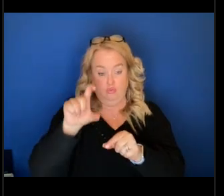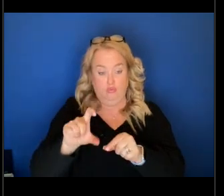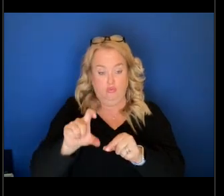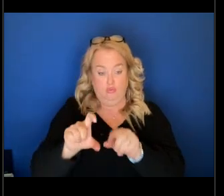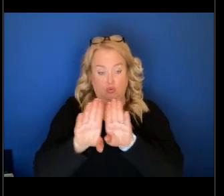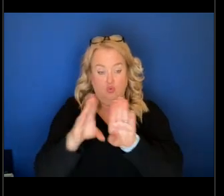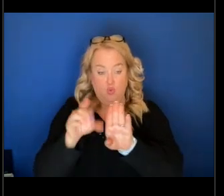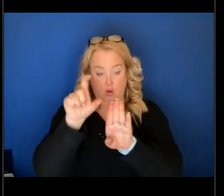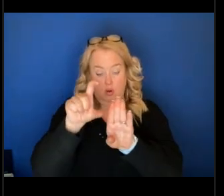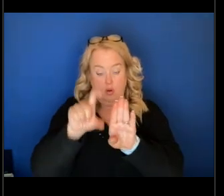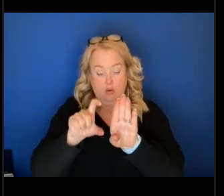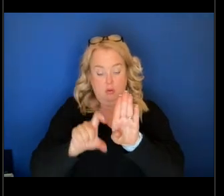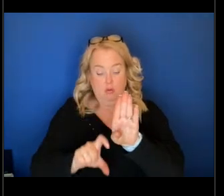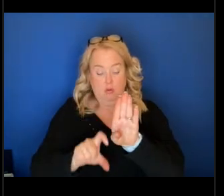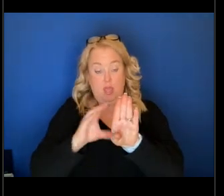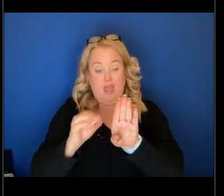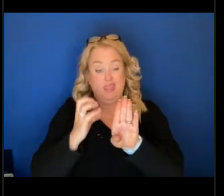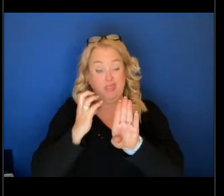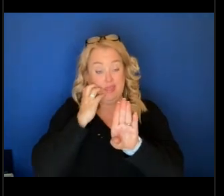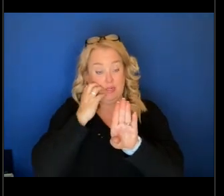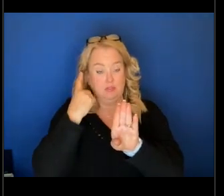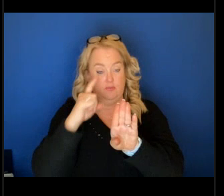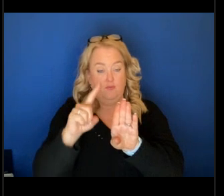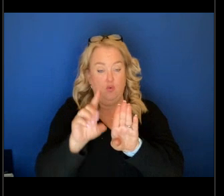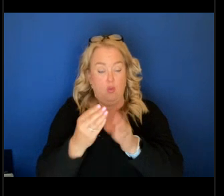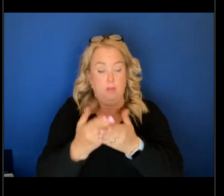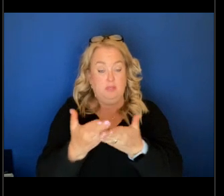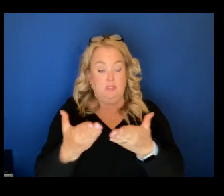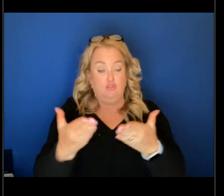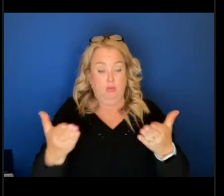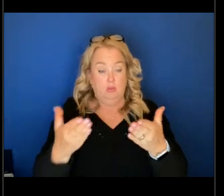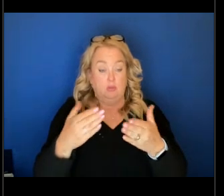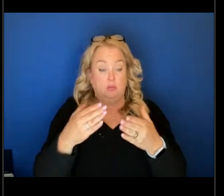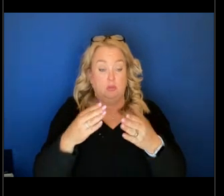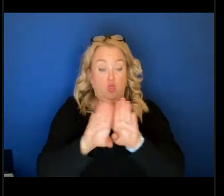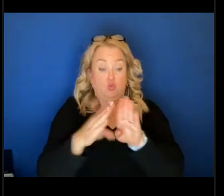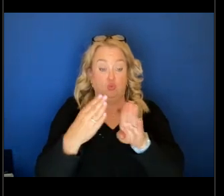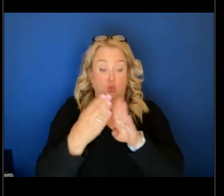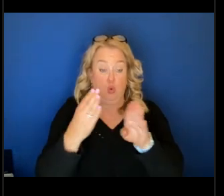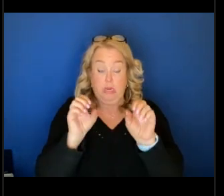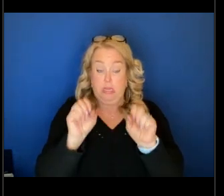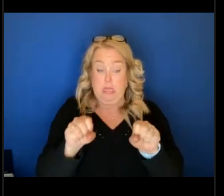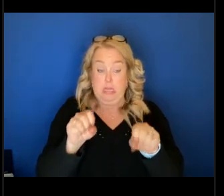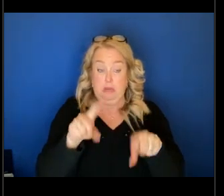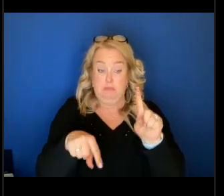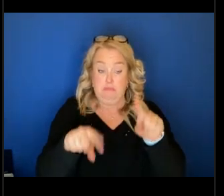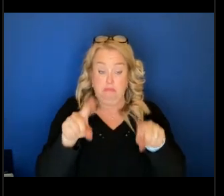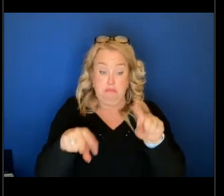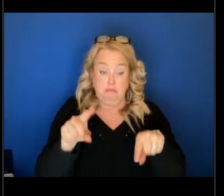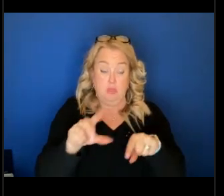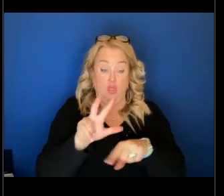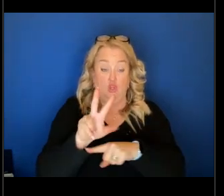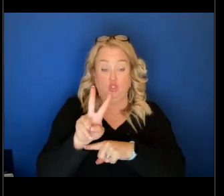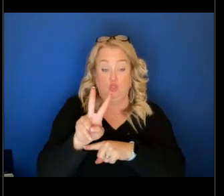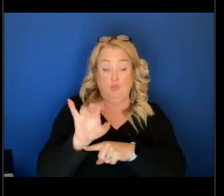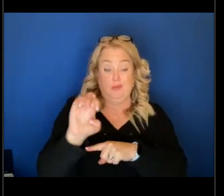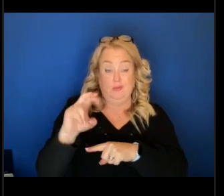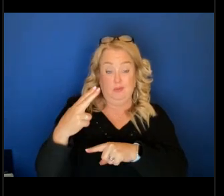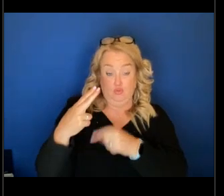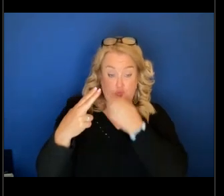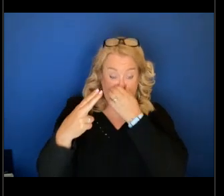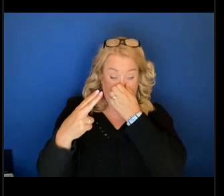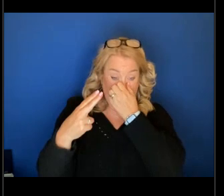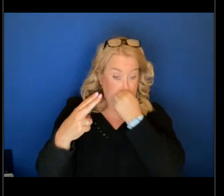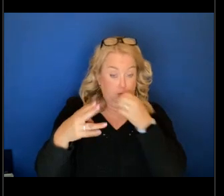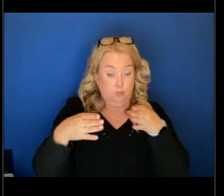of available materials, the doorway may vary from the 32-inch clear